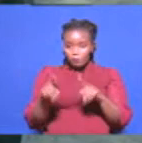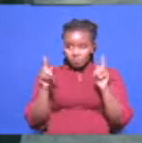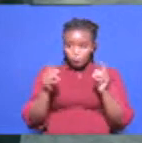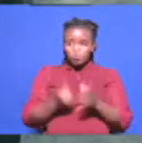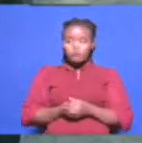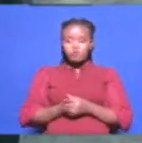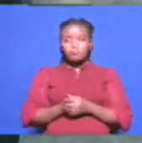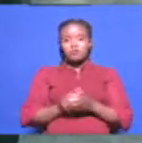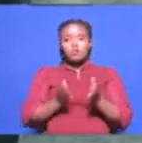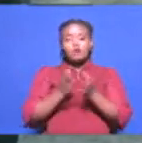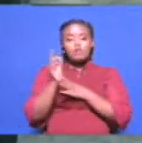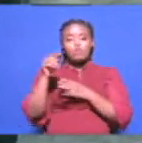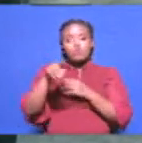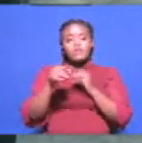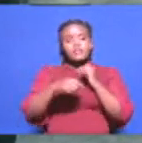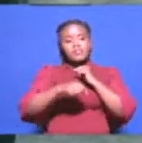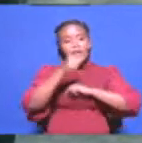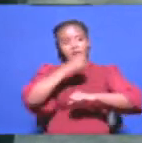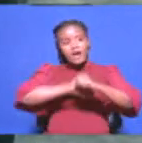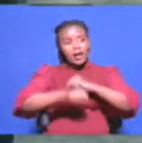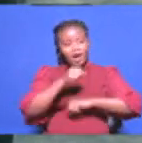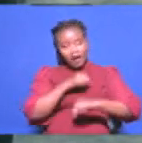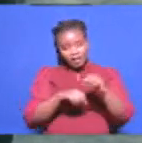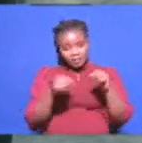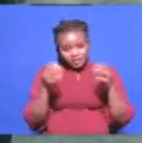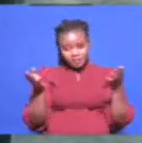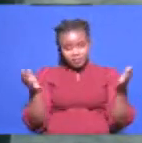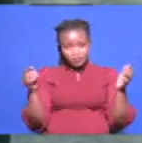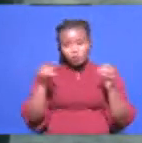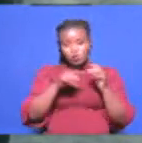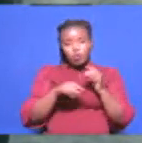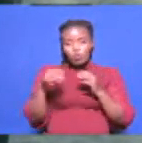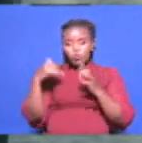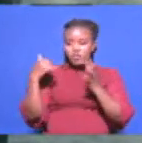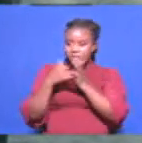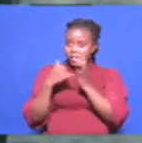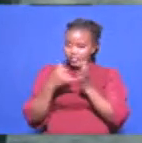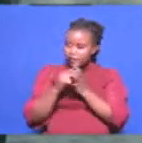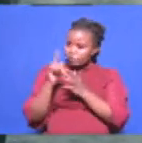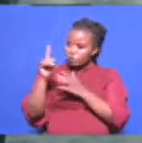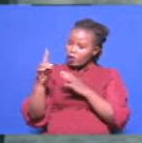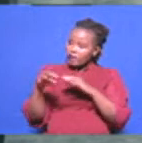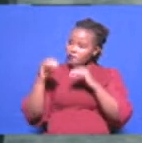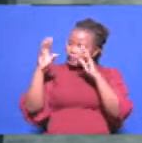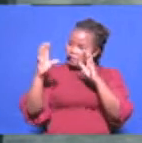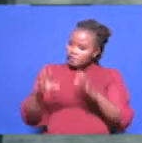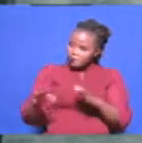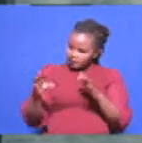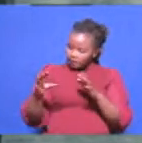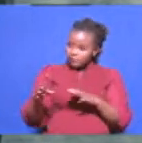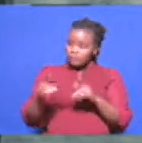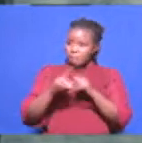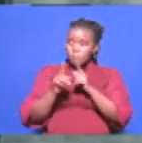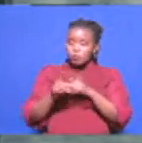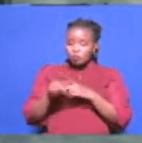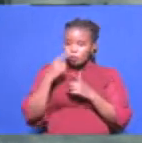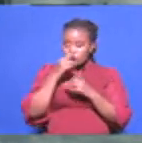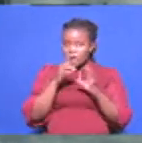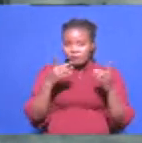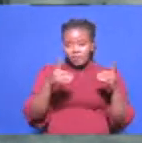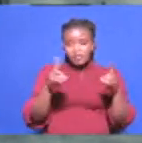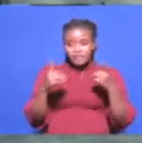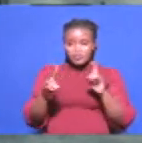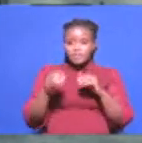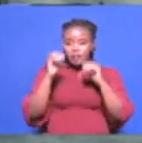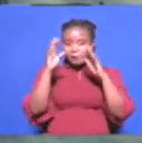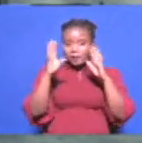the acting itself, we engaged one of the teachers again at Anno's One Fine Day, the drama teacher.